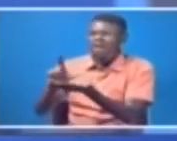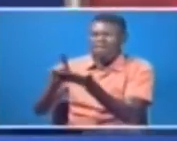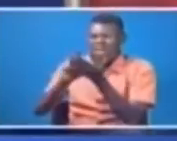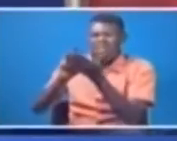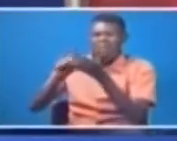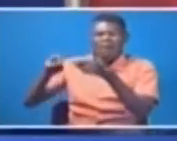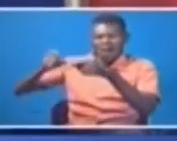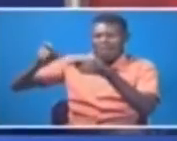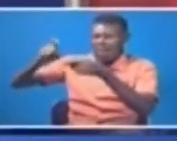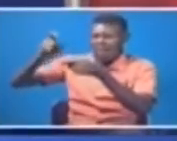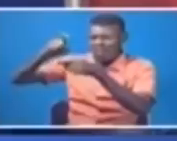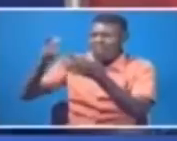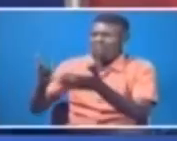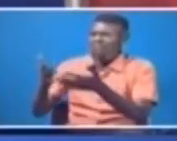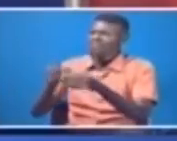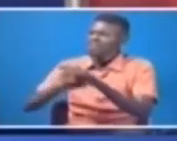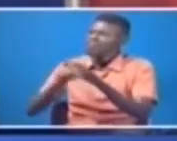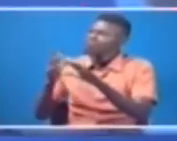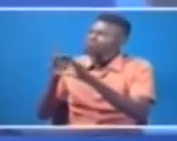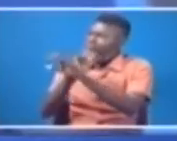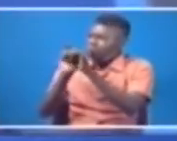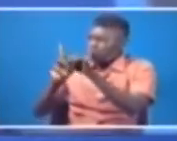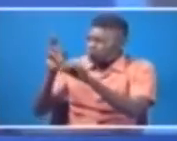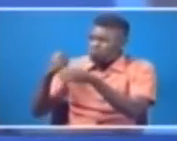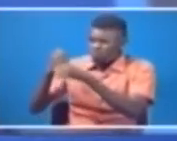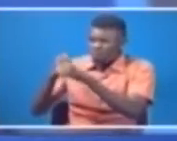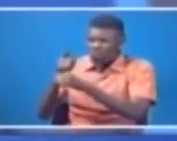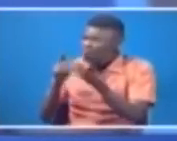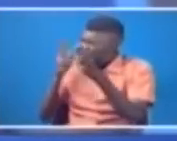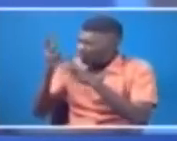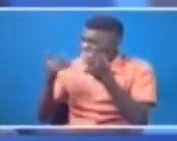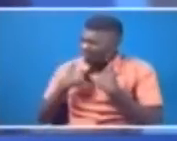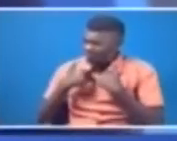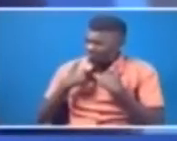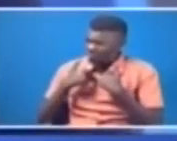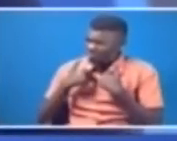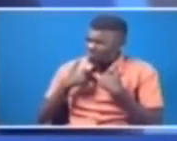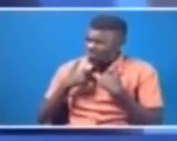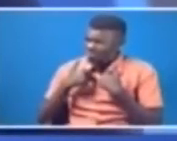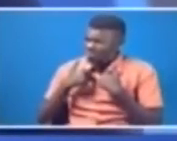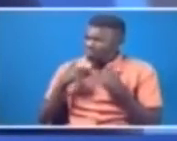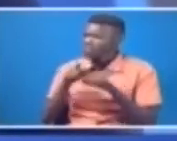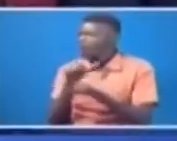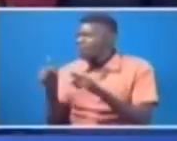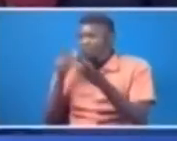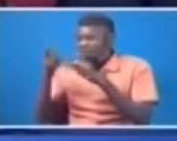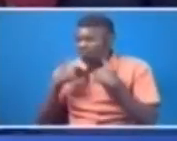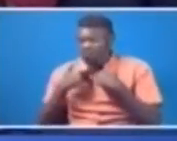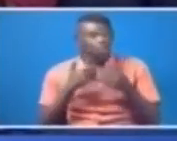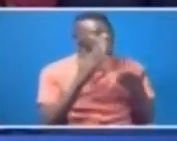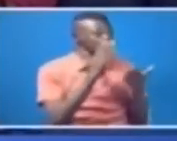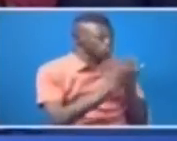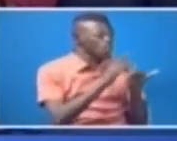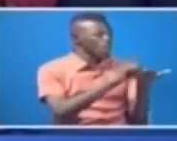tripled under President Uhuru Kenyatta's administration. Does that worry you, as it appears to worry others? Debt has